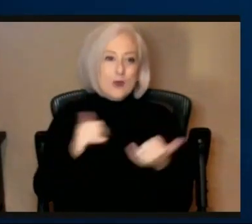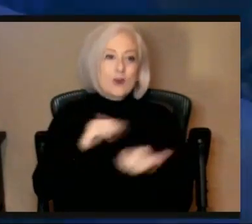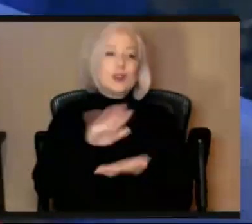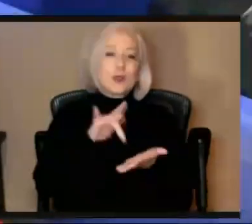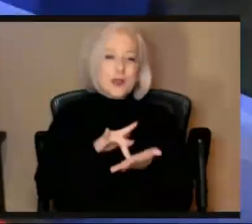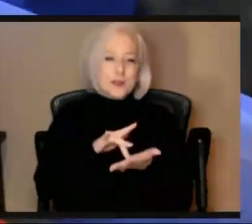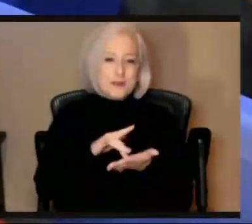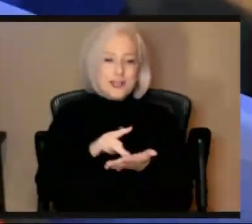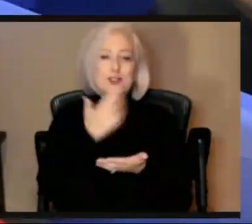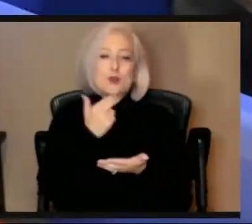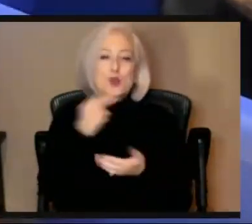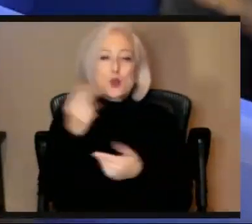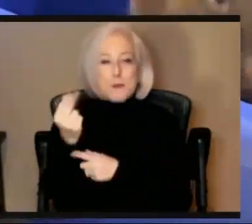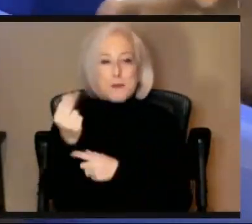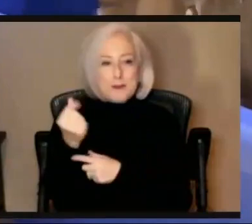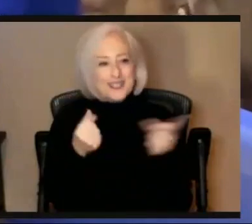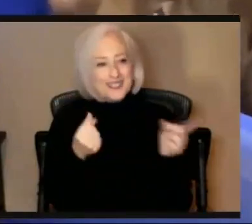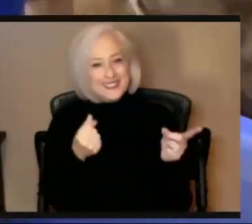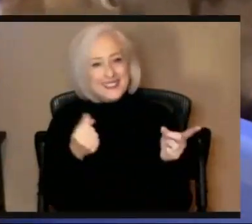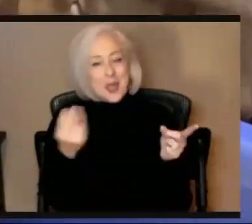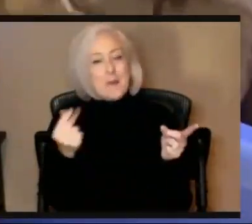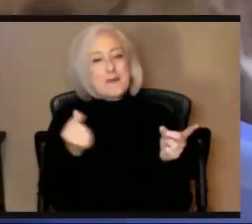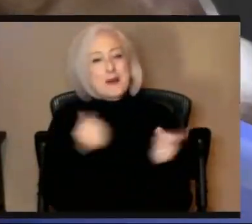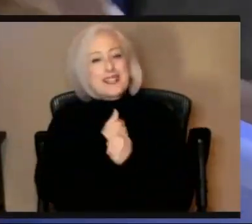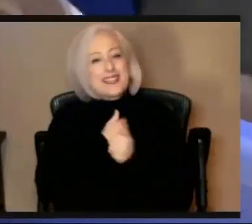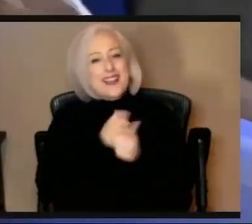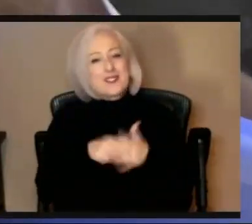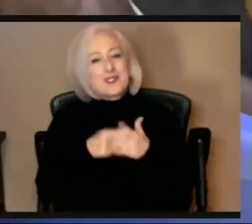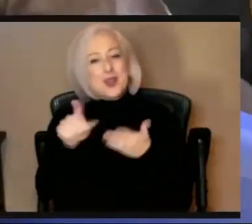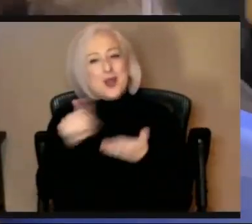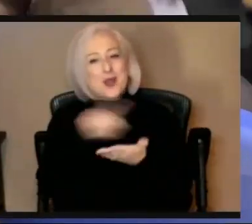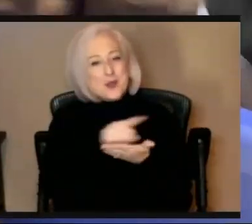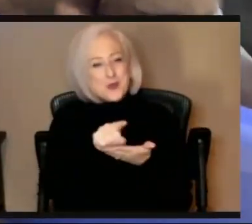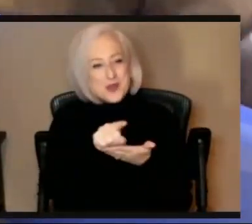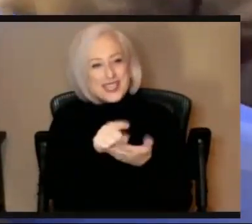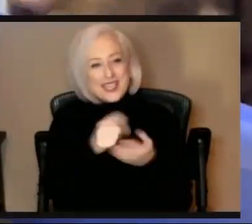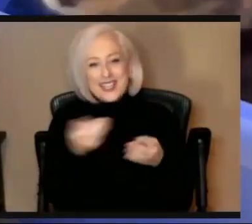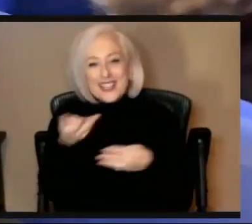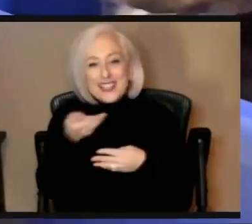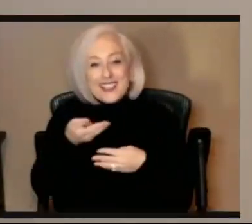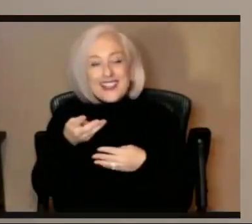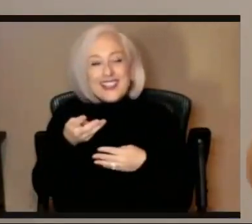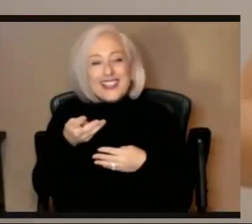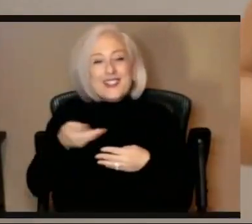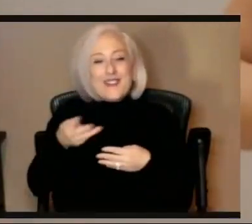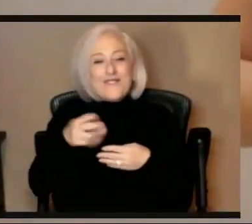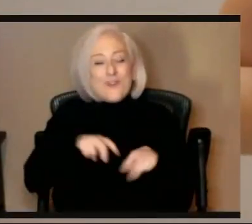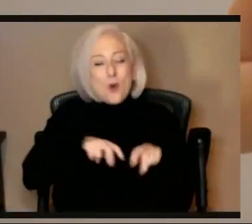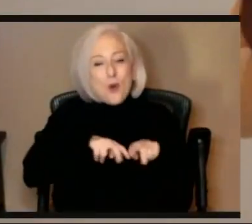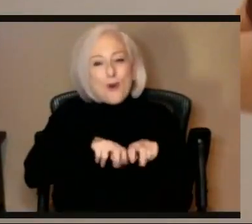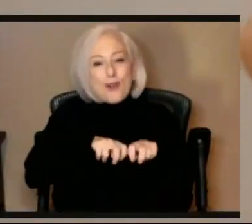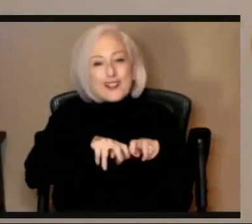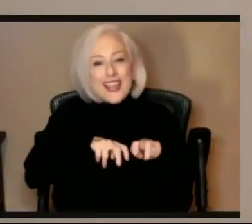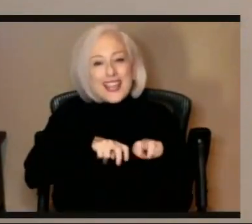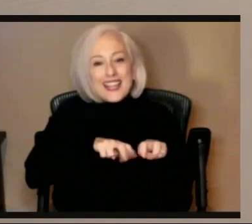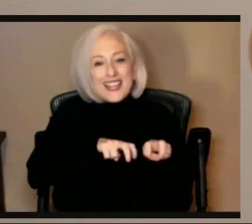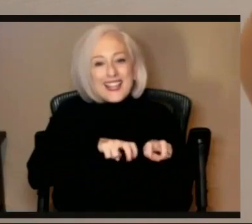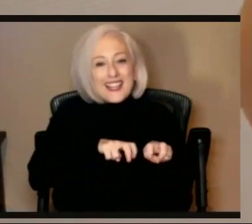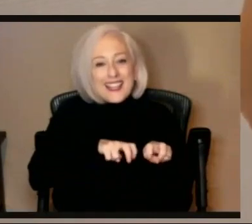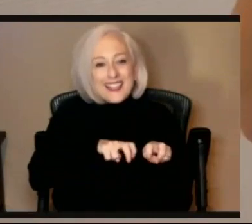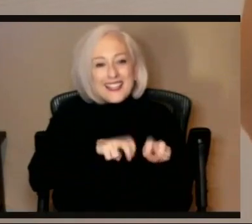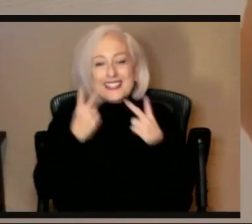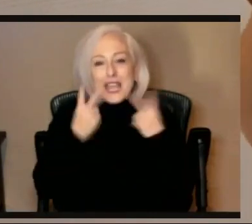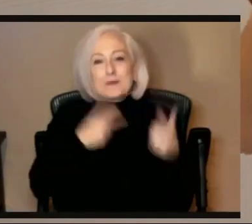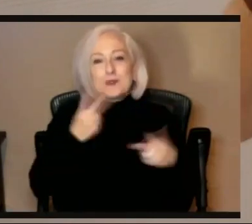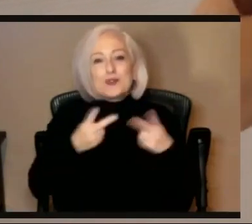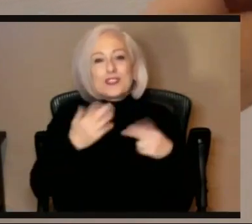morning, we've got some puppy love to get your week started. These four-legged little guys, they came to visit some very overworked, some very tired healthcare